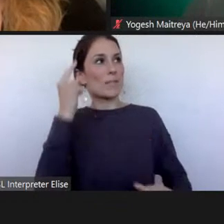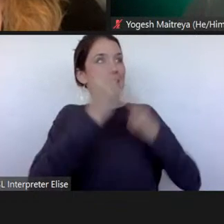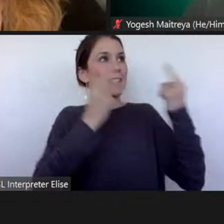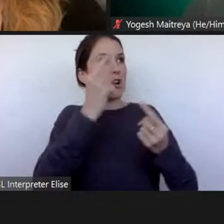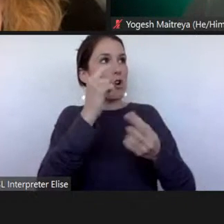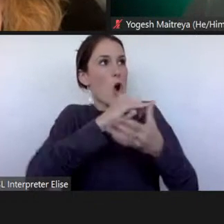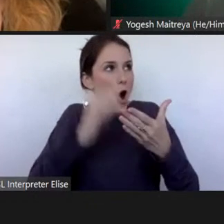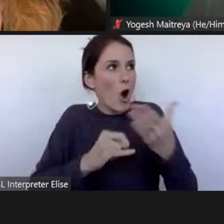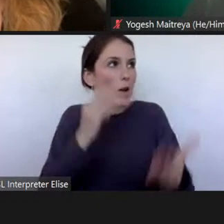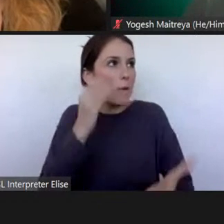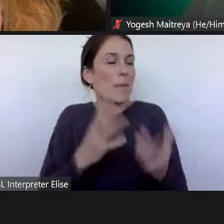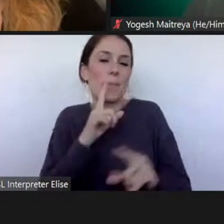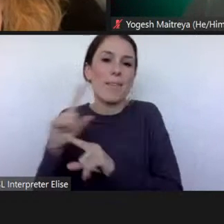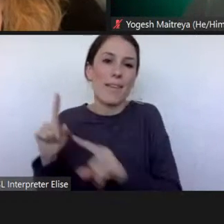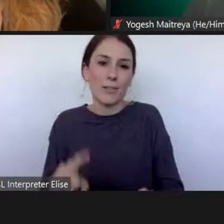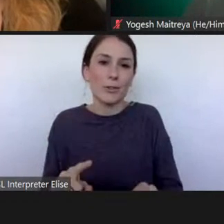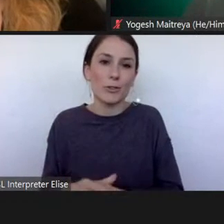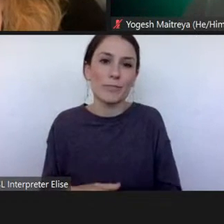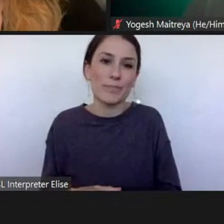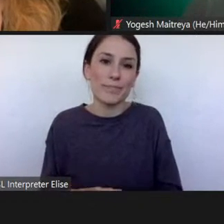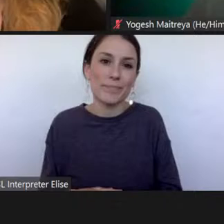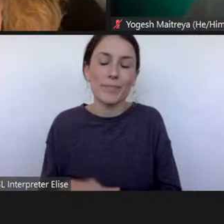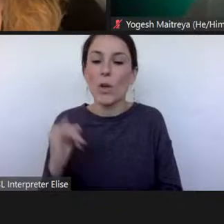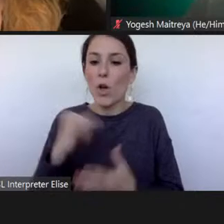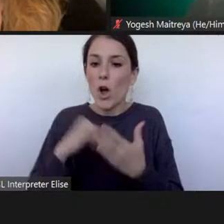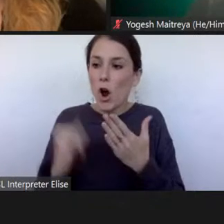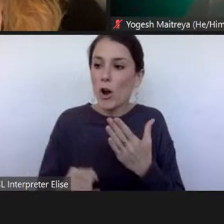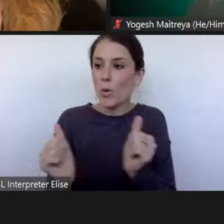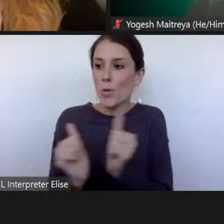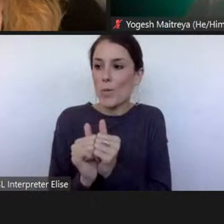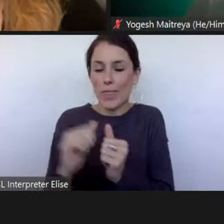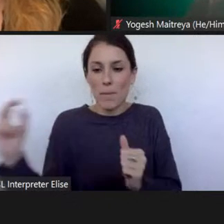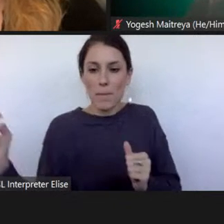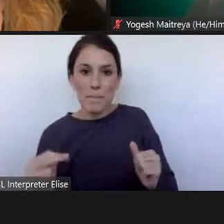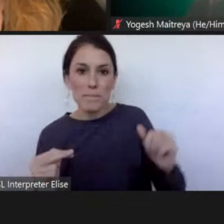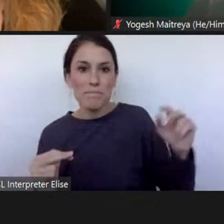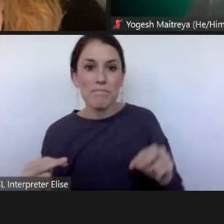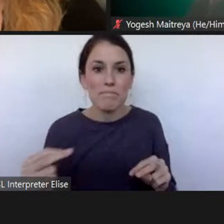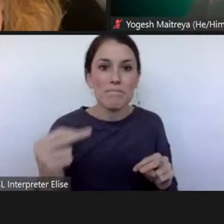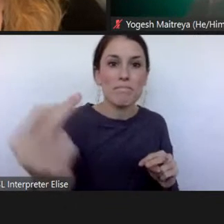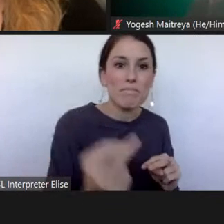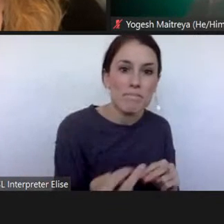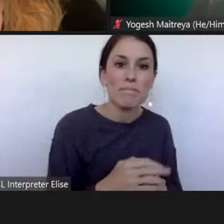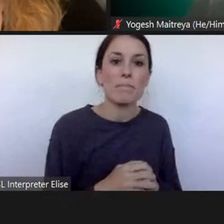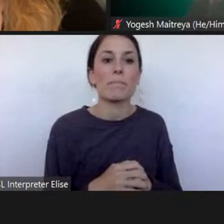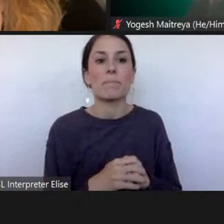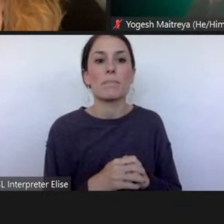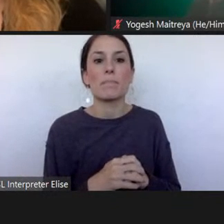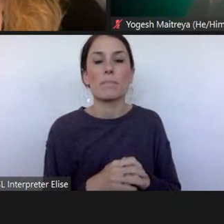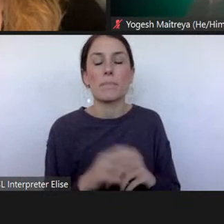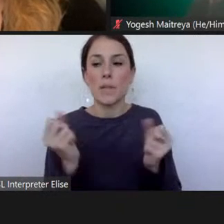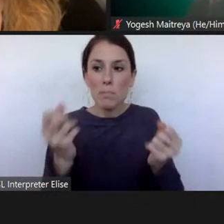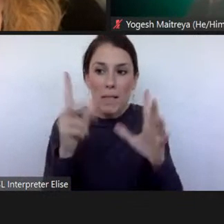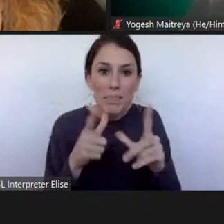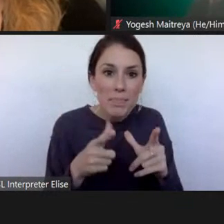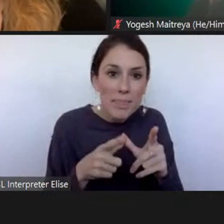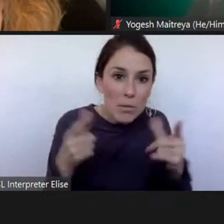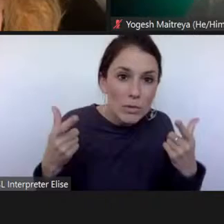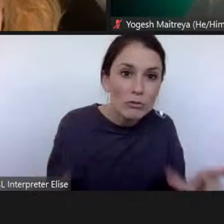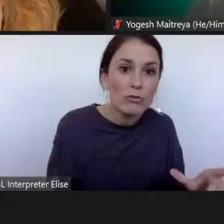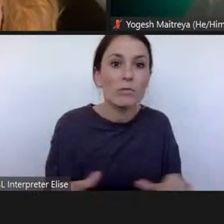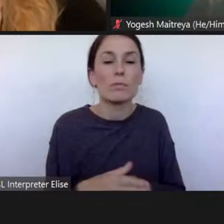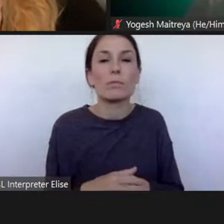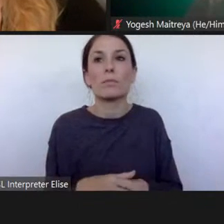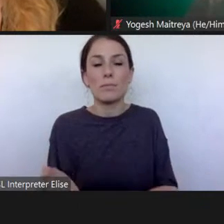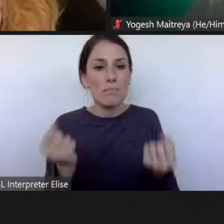answer. Art that is multi-perspectival, that is multilingual,